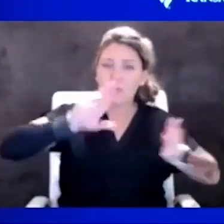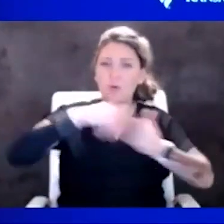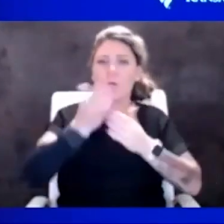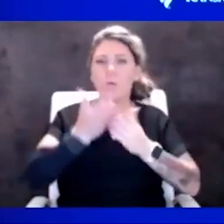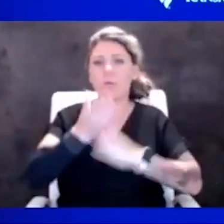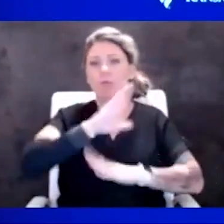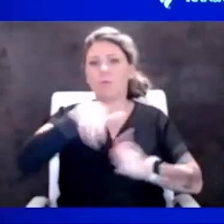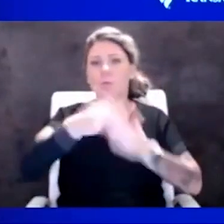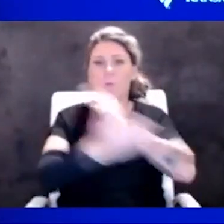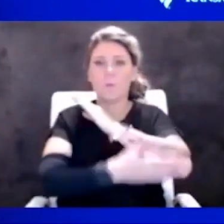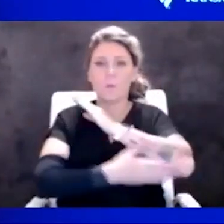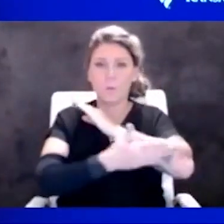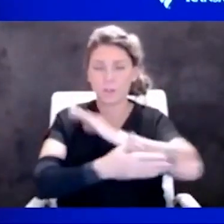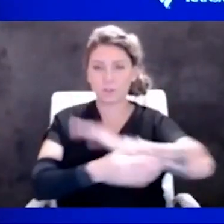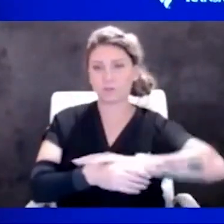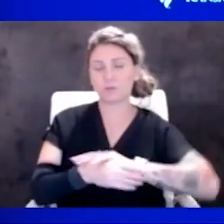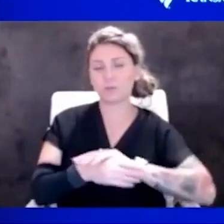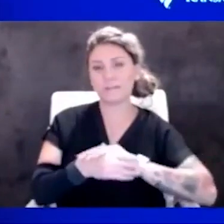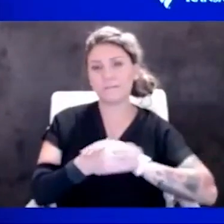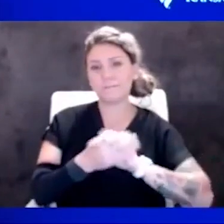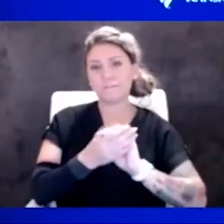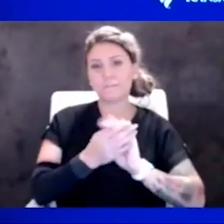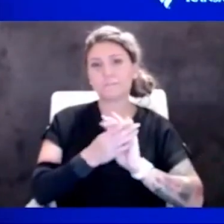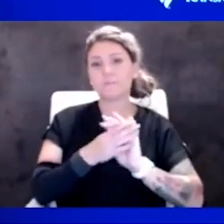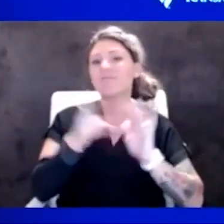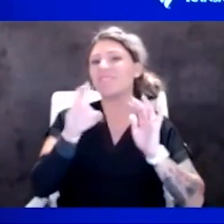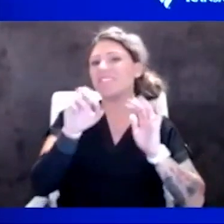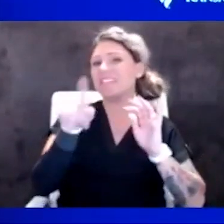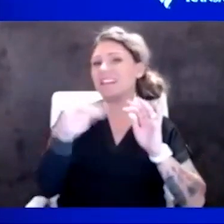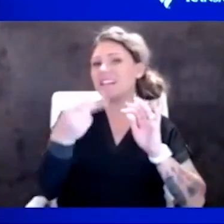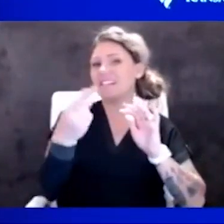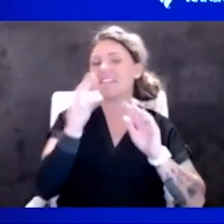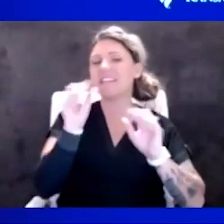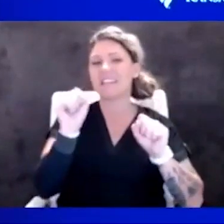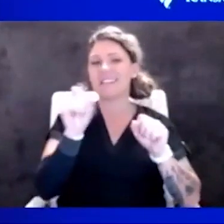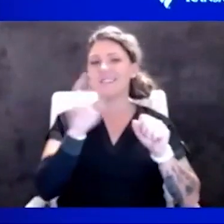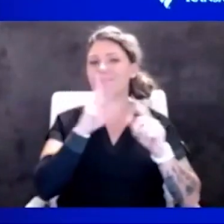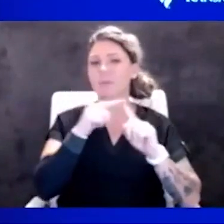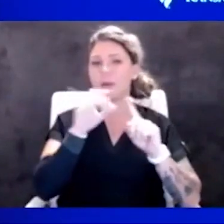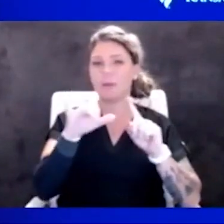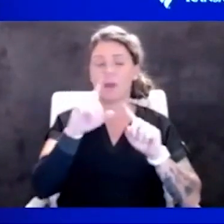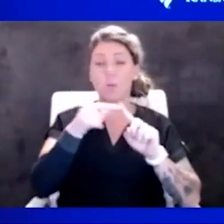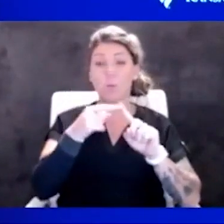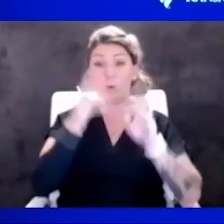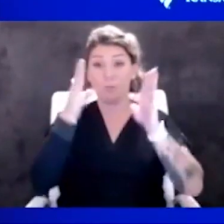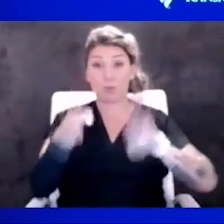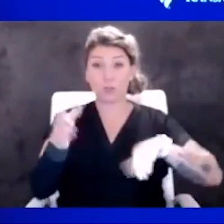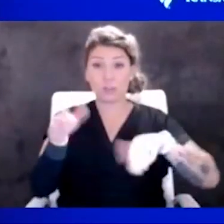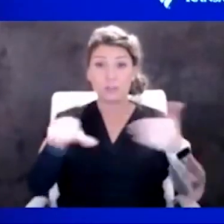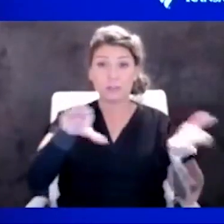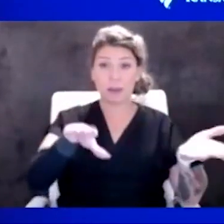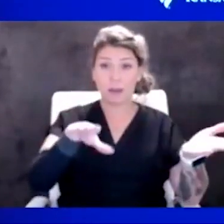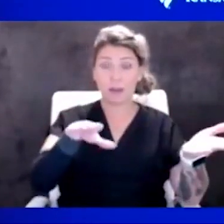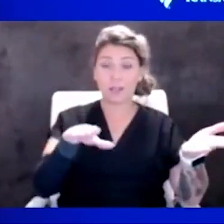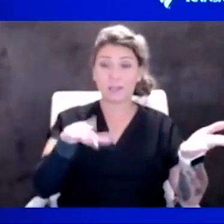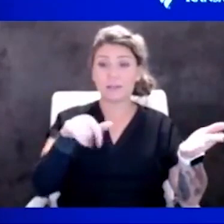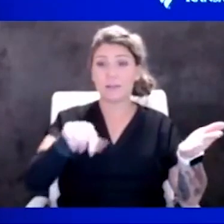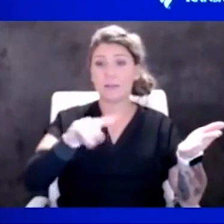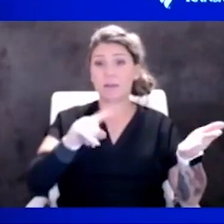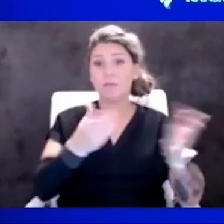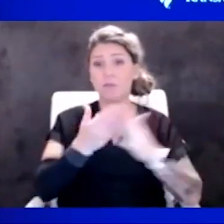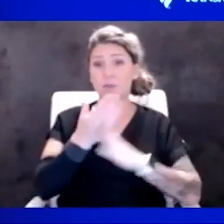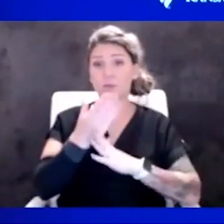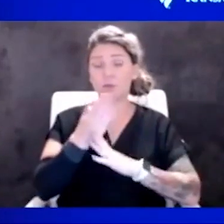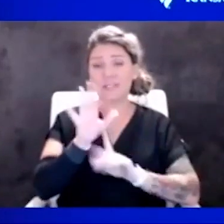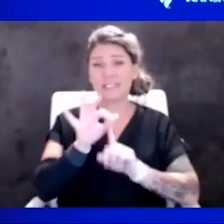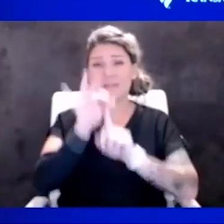Heath unfortunately can speak to this, but we do know that when a person dies, they do go through special treatments to keep